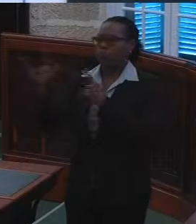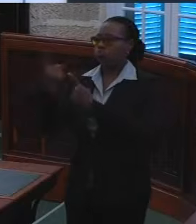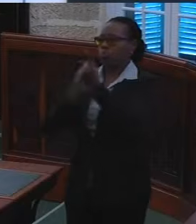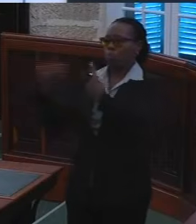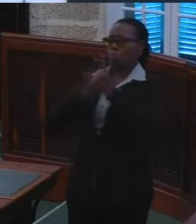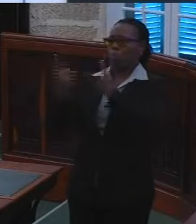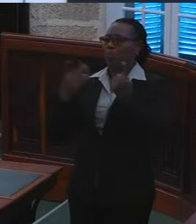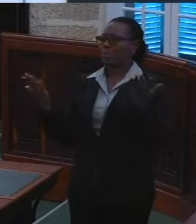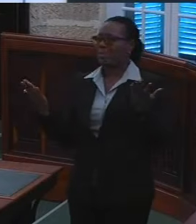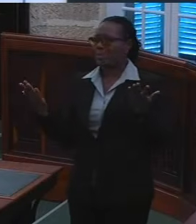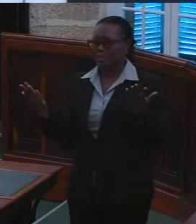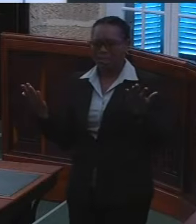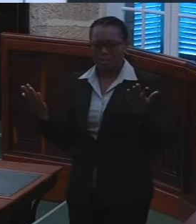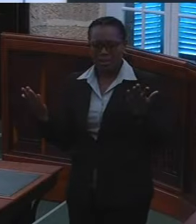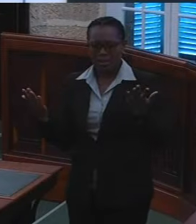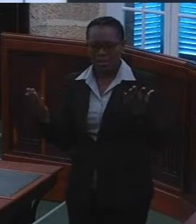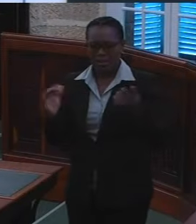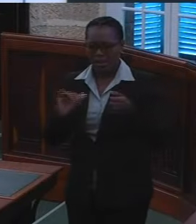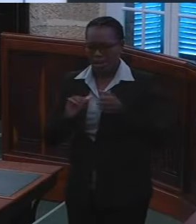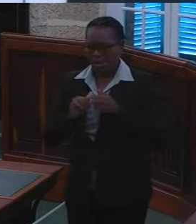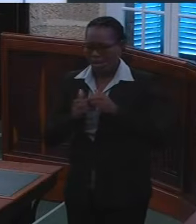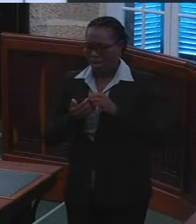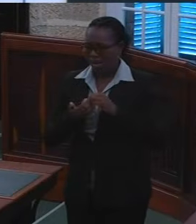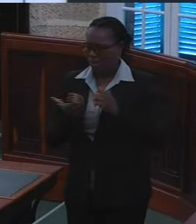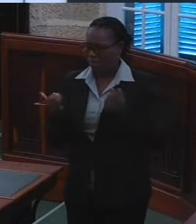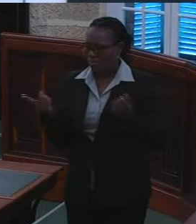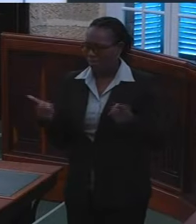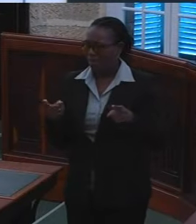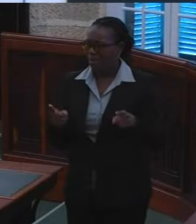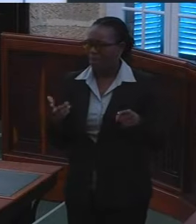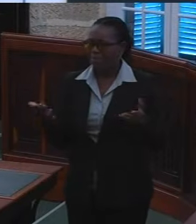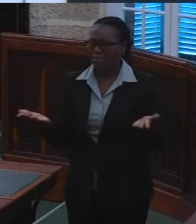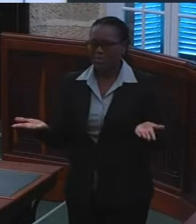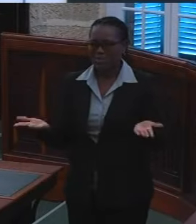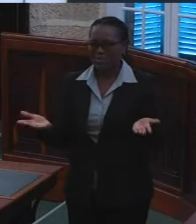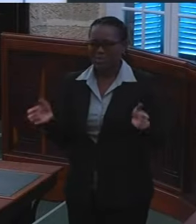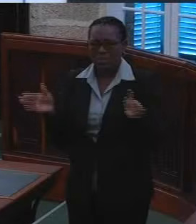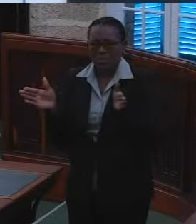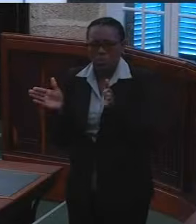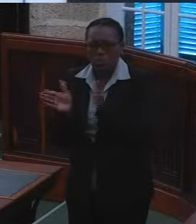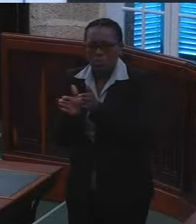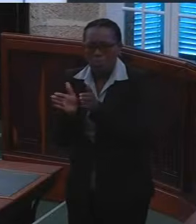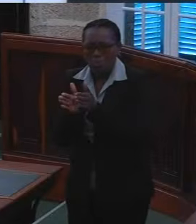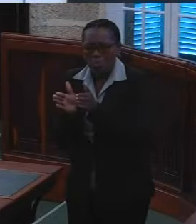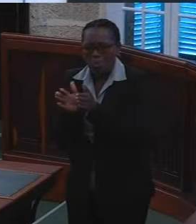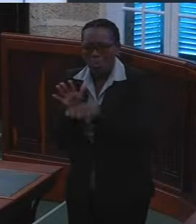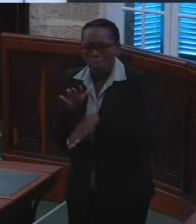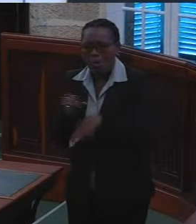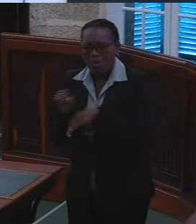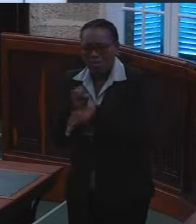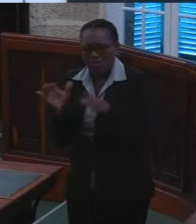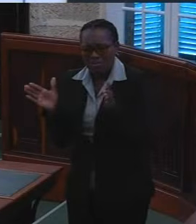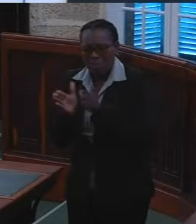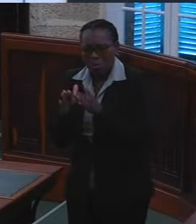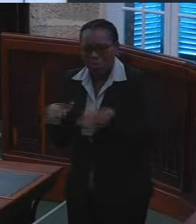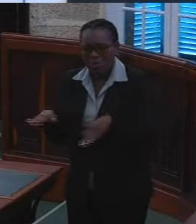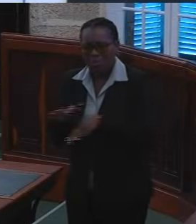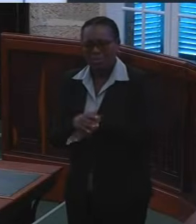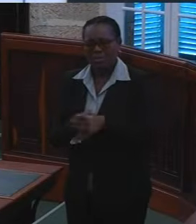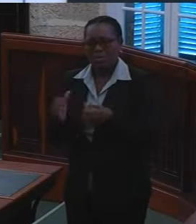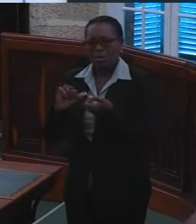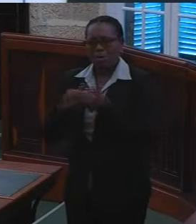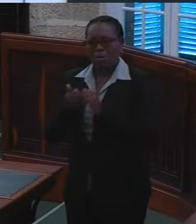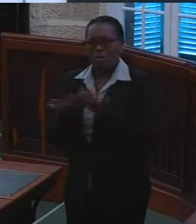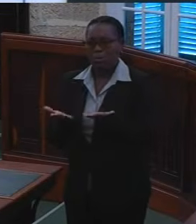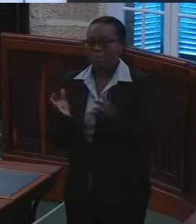the question that I feel that we have to be able to ask this question, sir. Barbados is a small place. And I know, of course, as the society has changed, families are